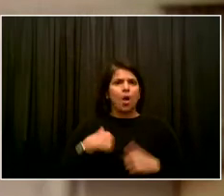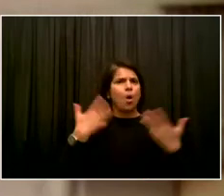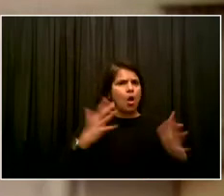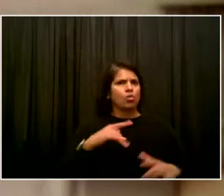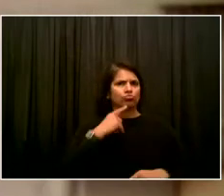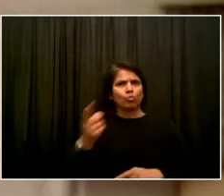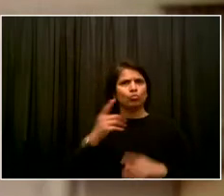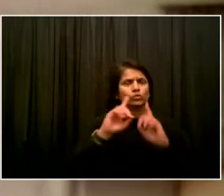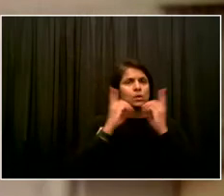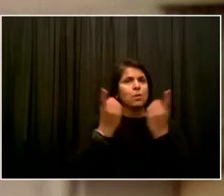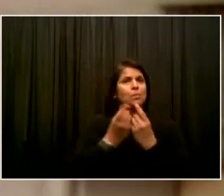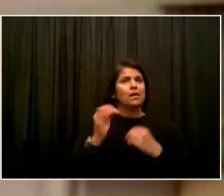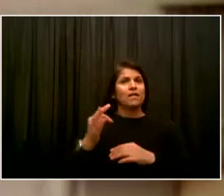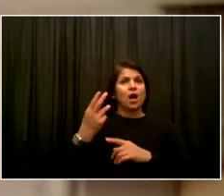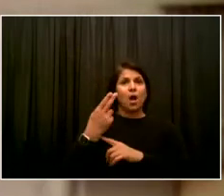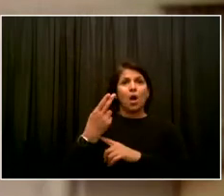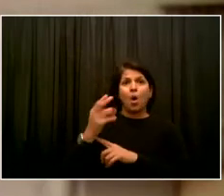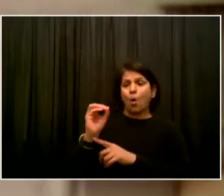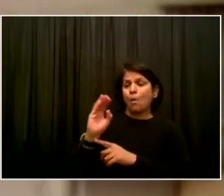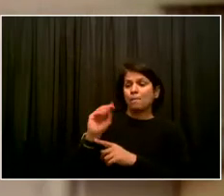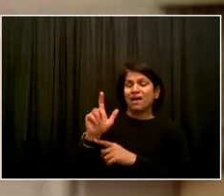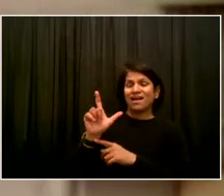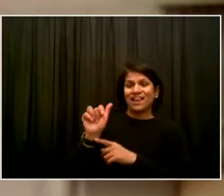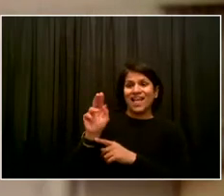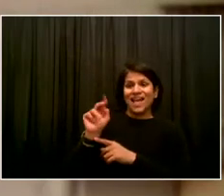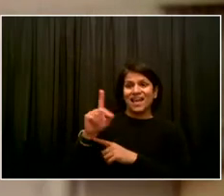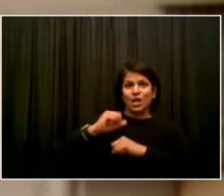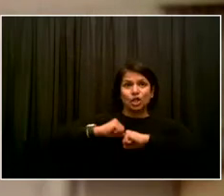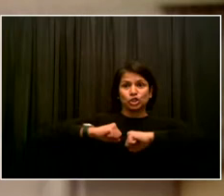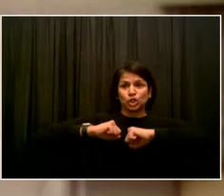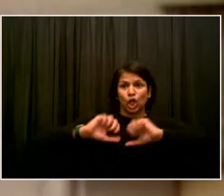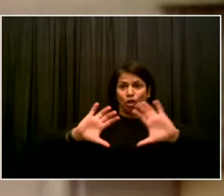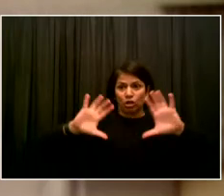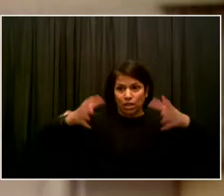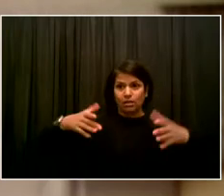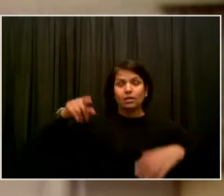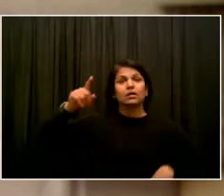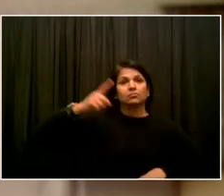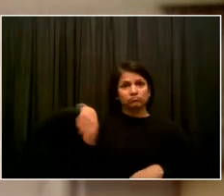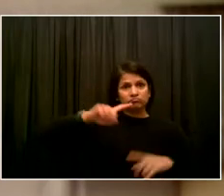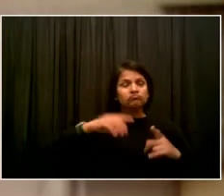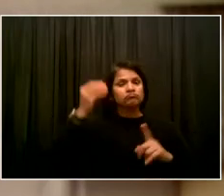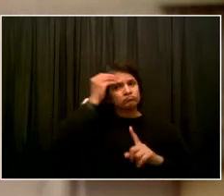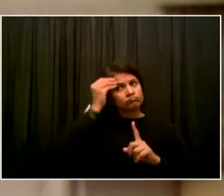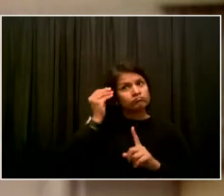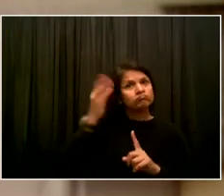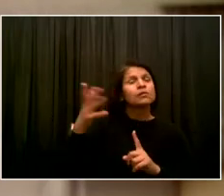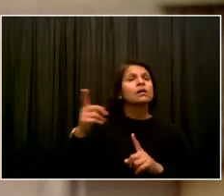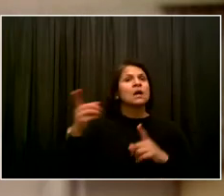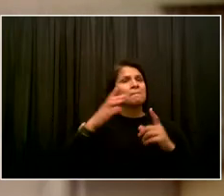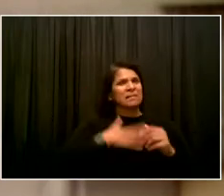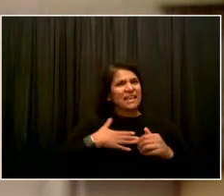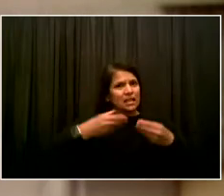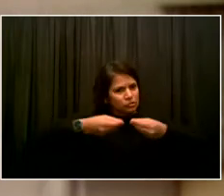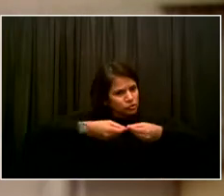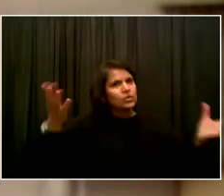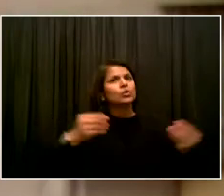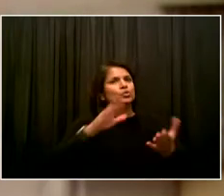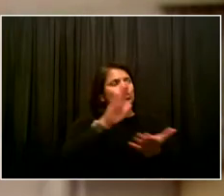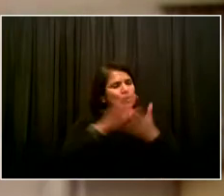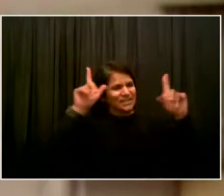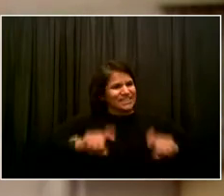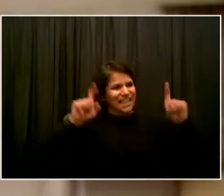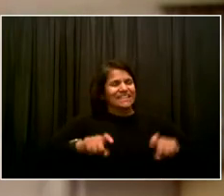2 million tests to New York City to allow children to stay in school. And I want to thank our Department of Homeland Security and the Port Authority and DOT